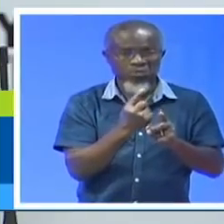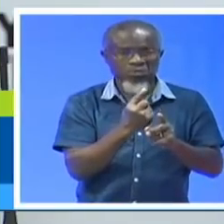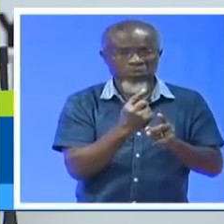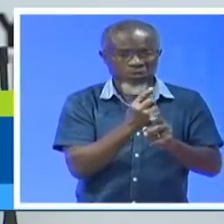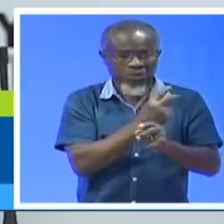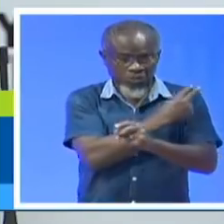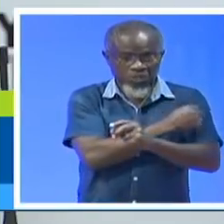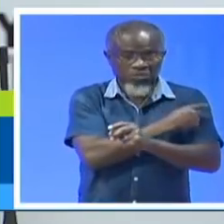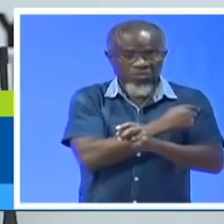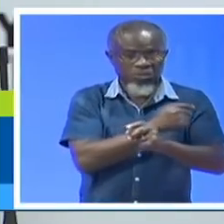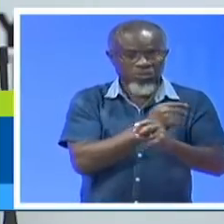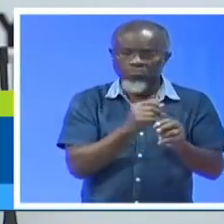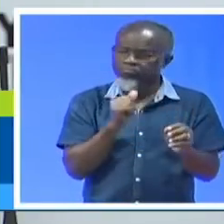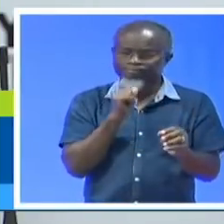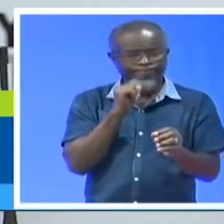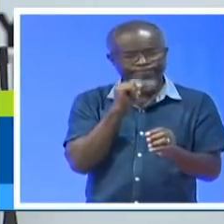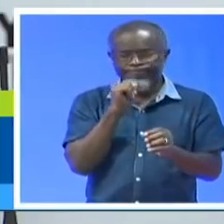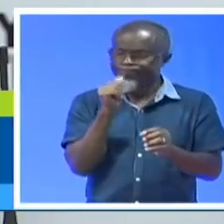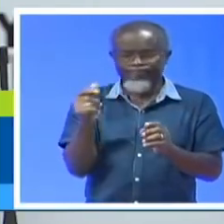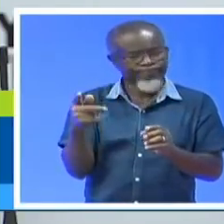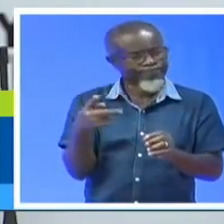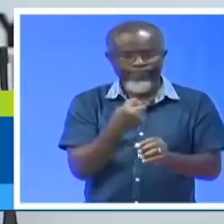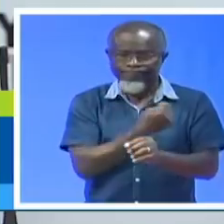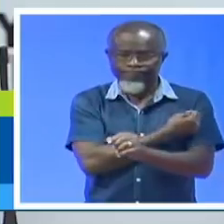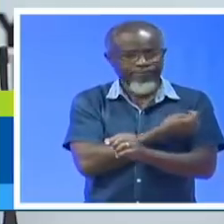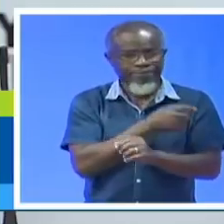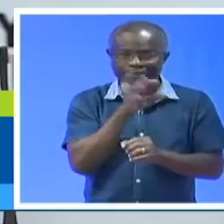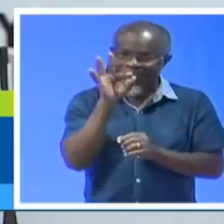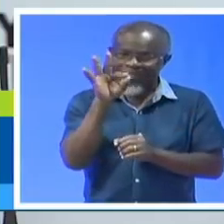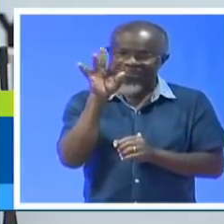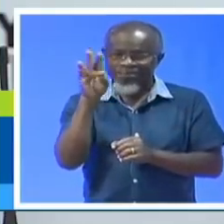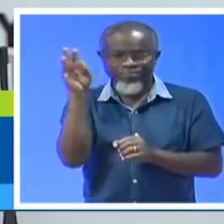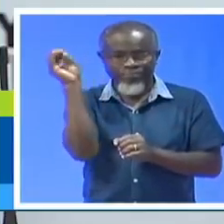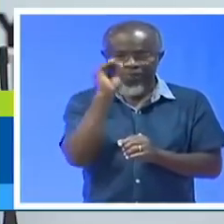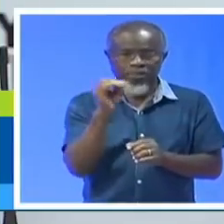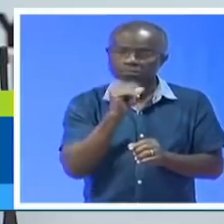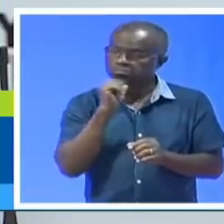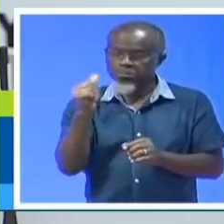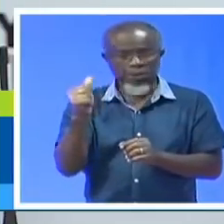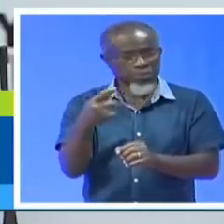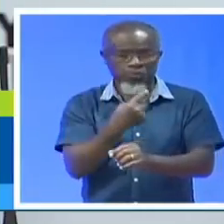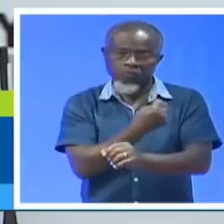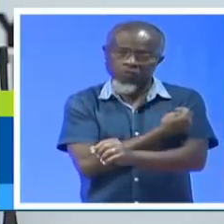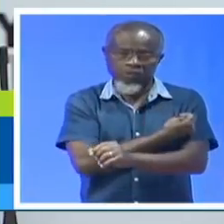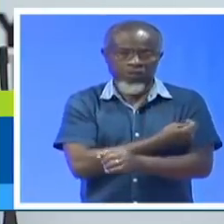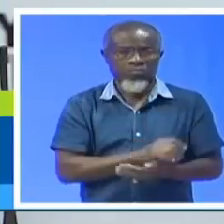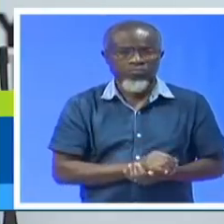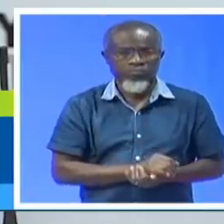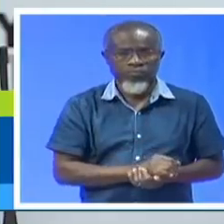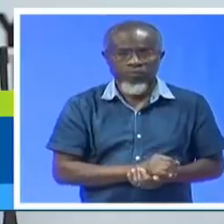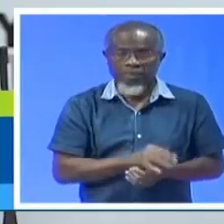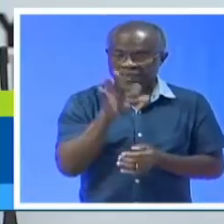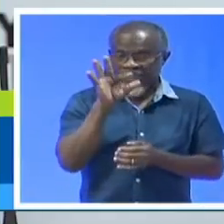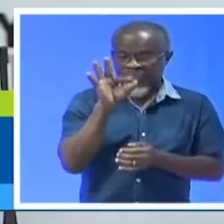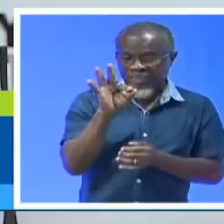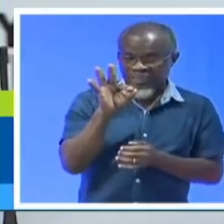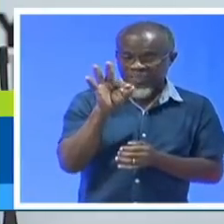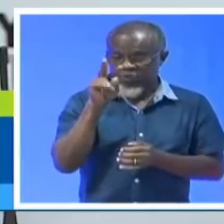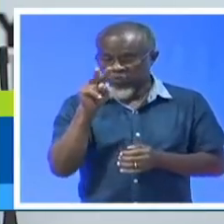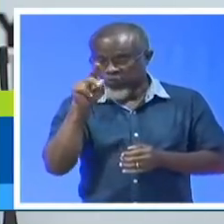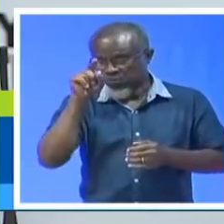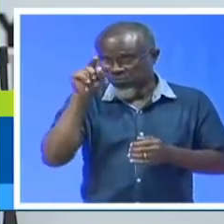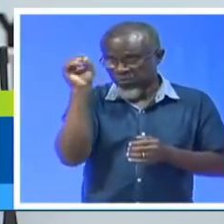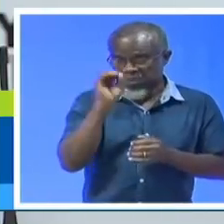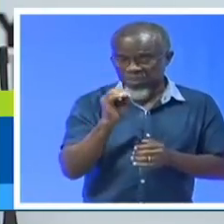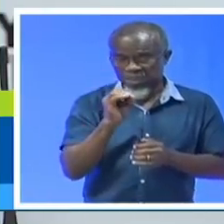unvaccinated. 97% who die are the unvaccinated. So if you do not wish